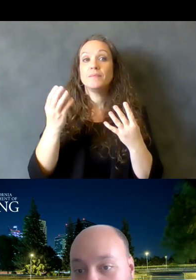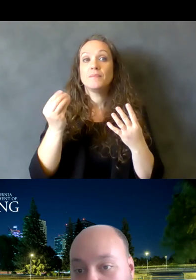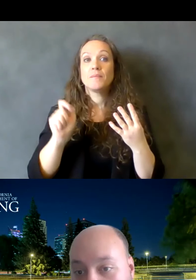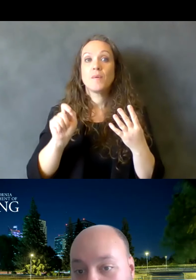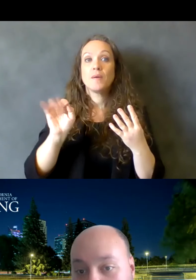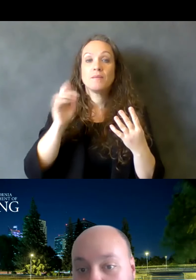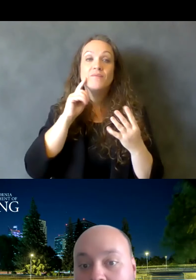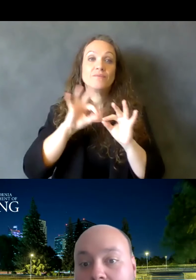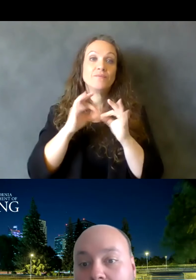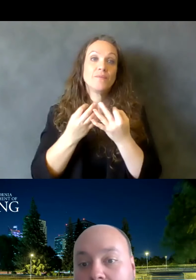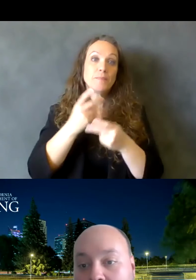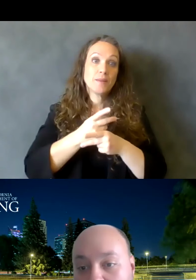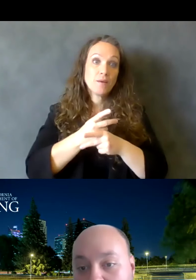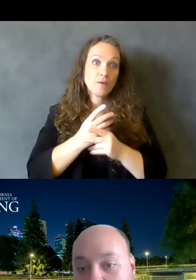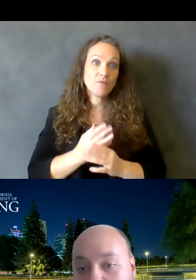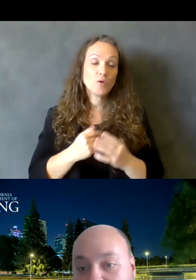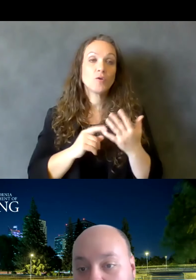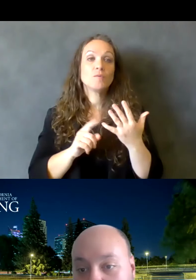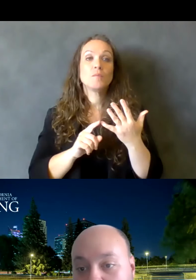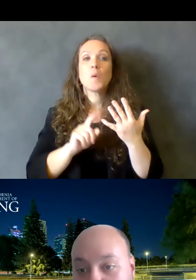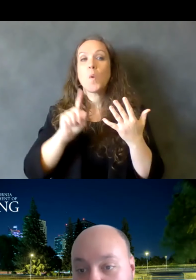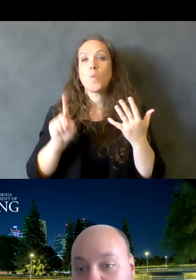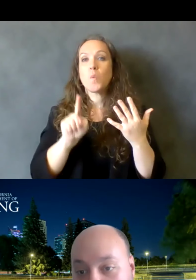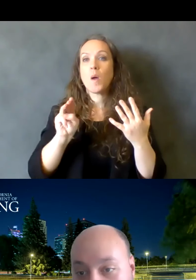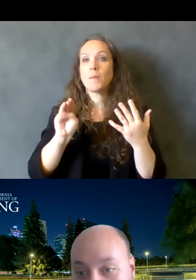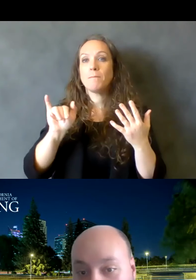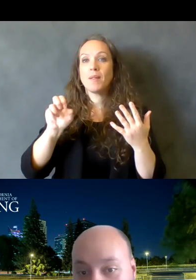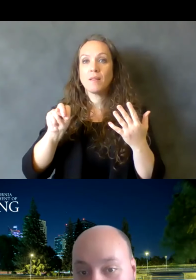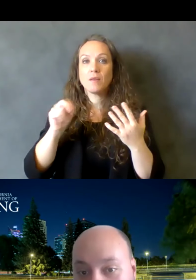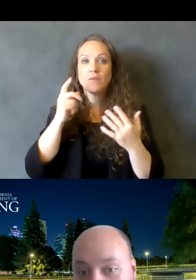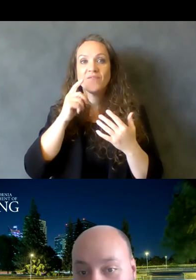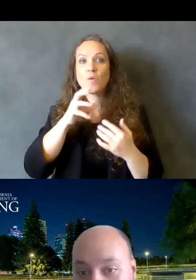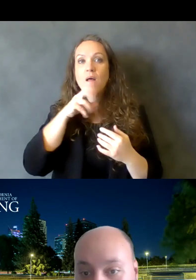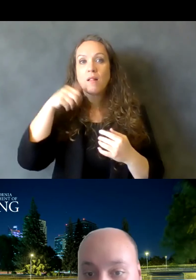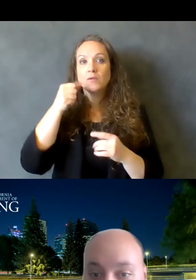in family caregiver, and $1 million for elder abuse prevention.